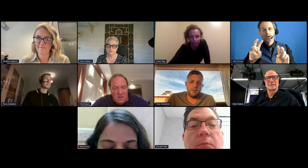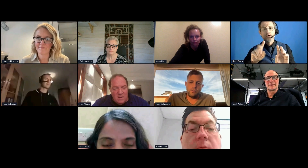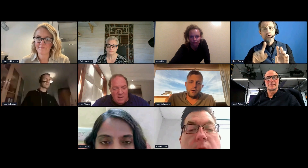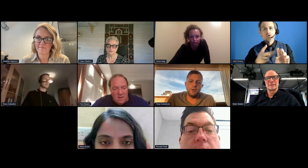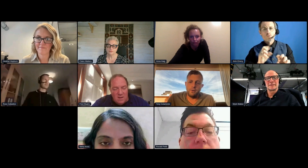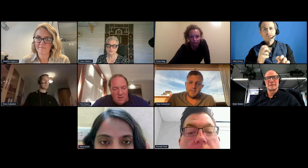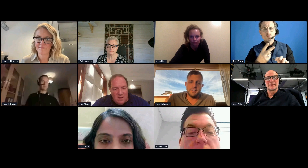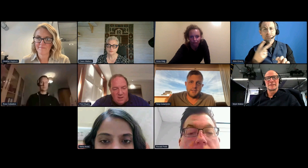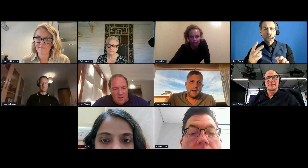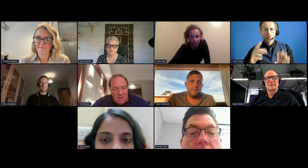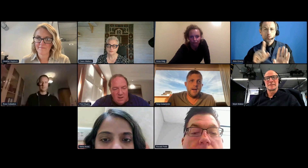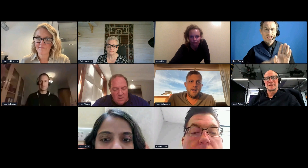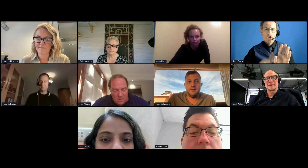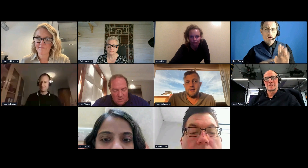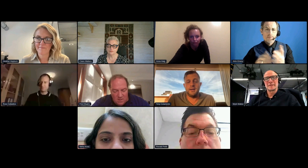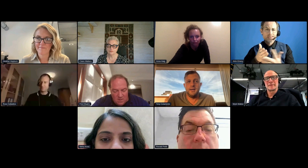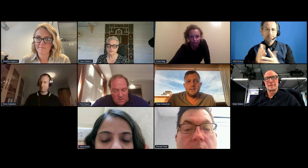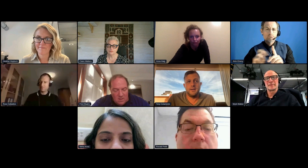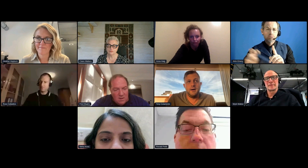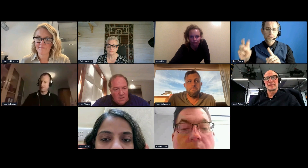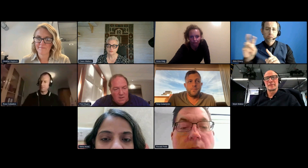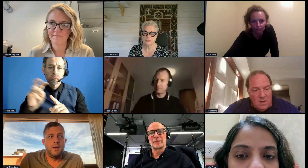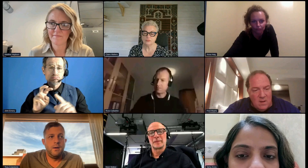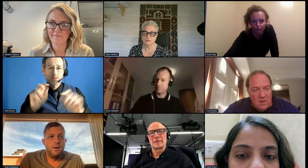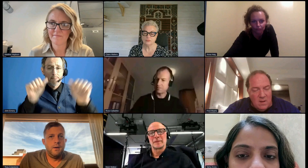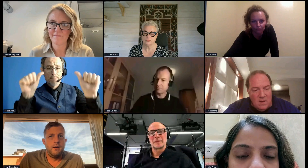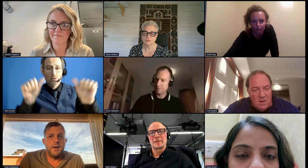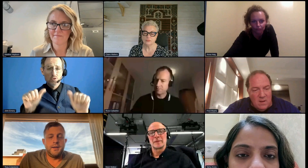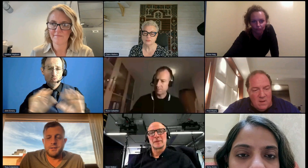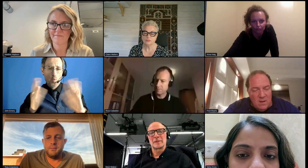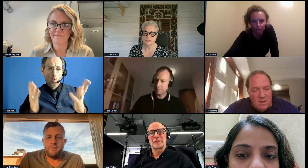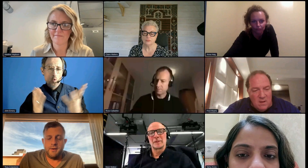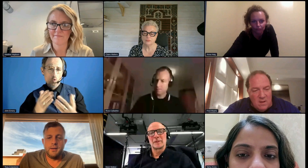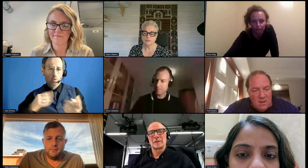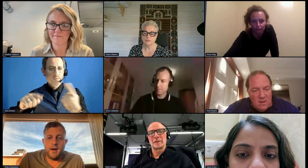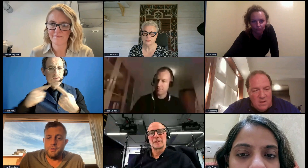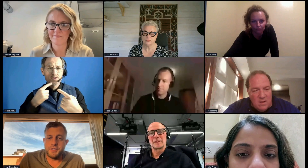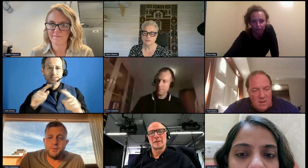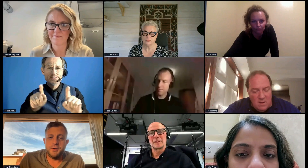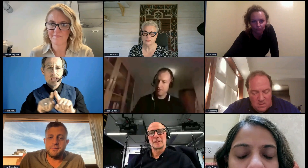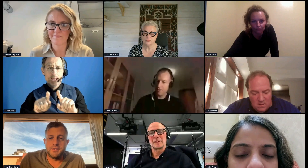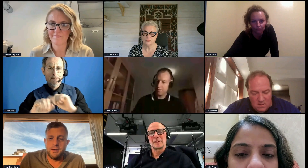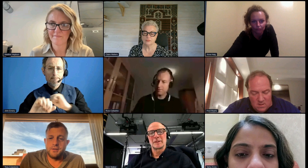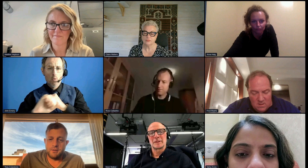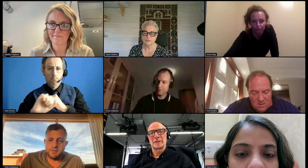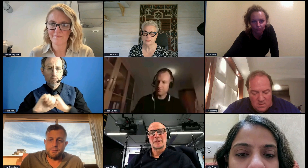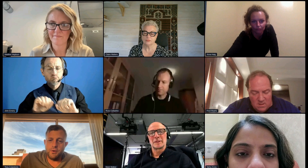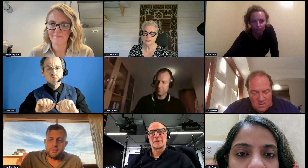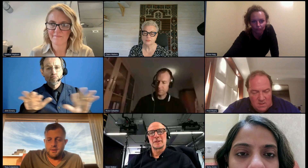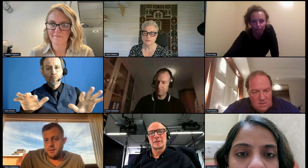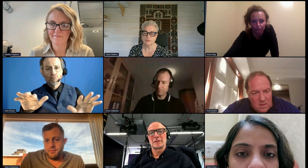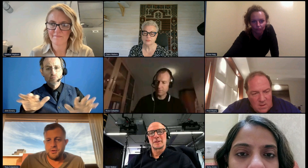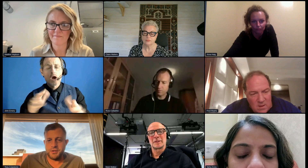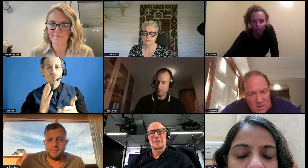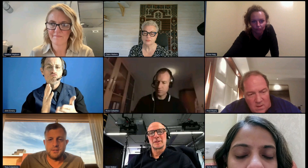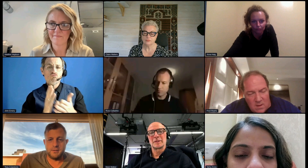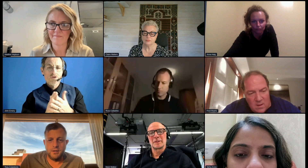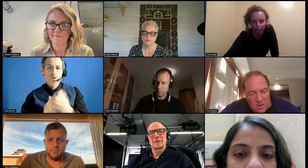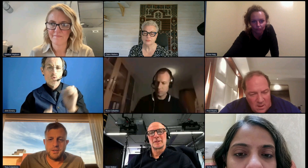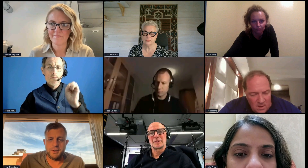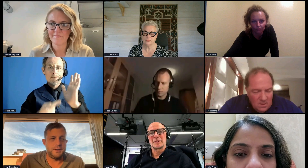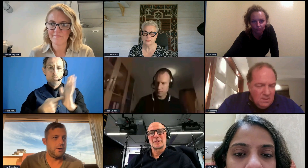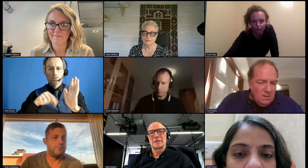around the world who have said the same. I think it's going to be fairly explosive this year in terms of growth and promotion of